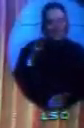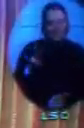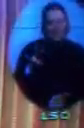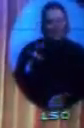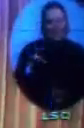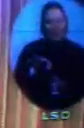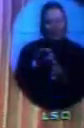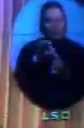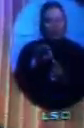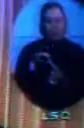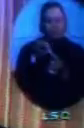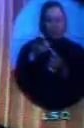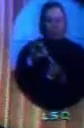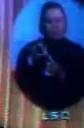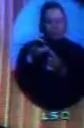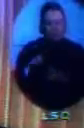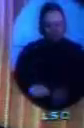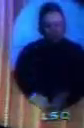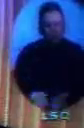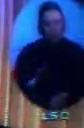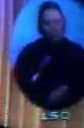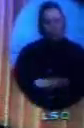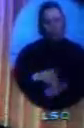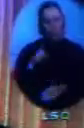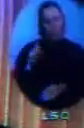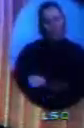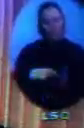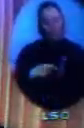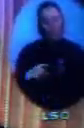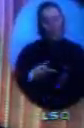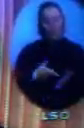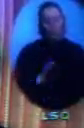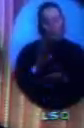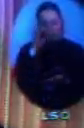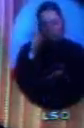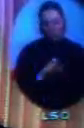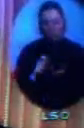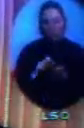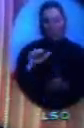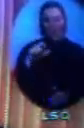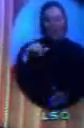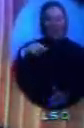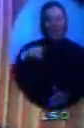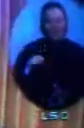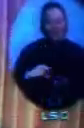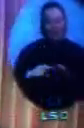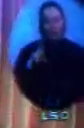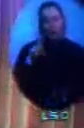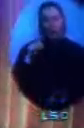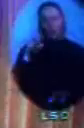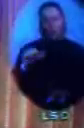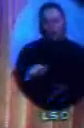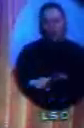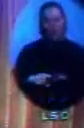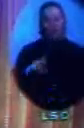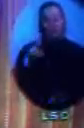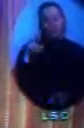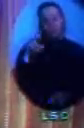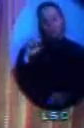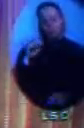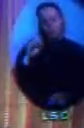which contains not less than 17 exemptions from the obligation to pay copyright.